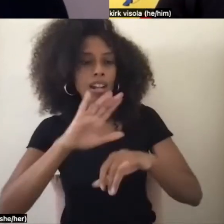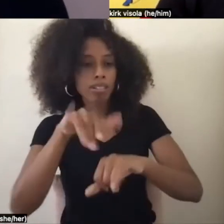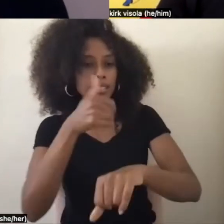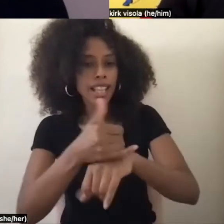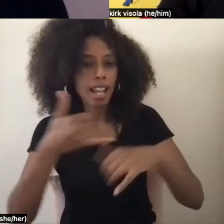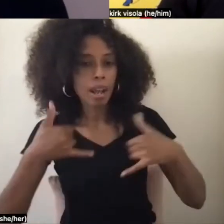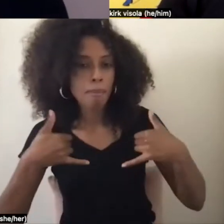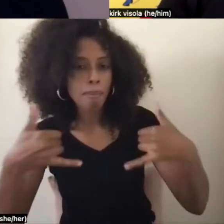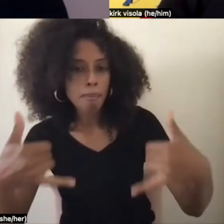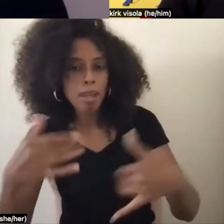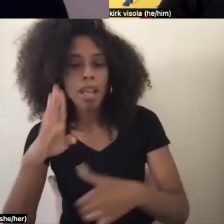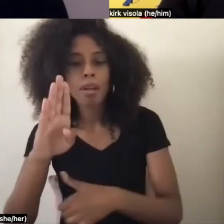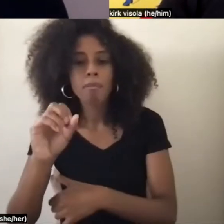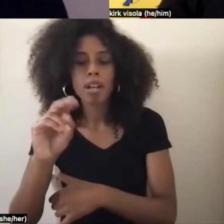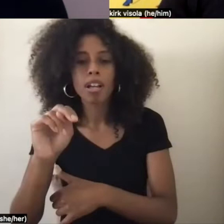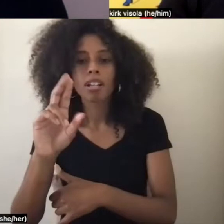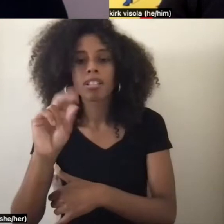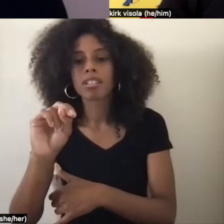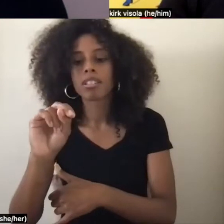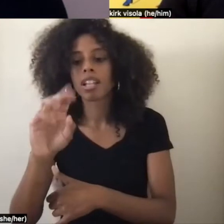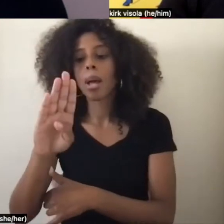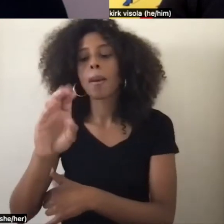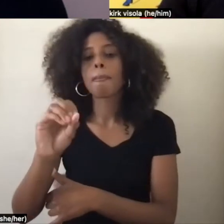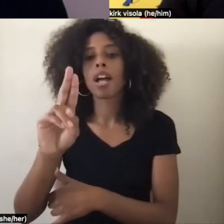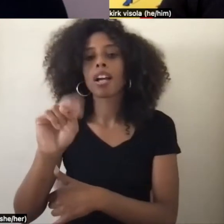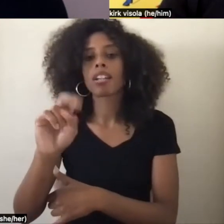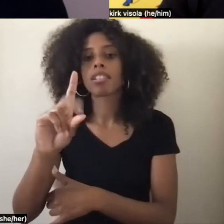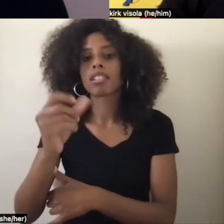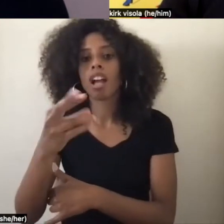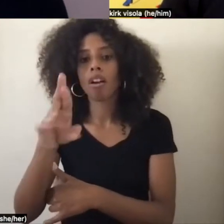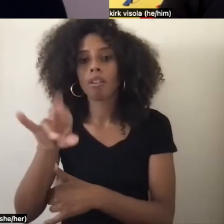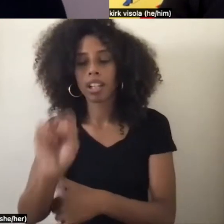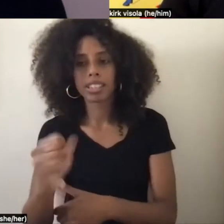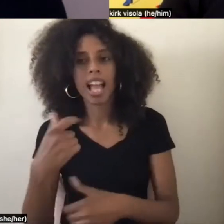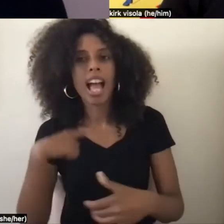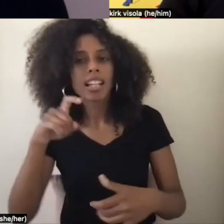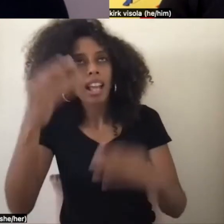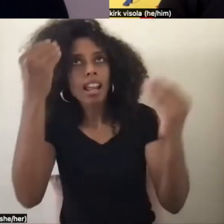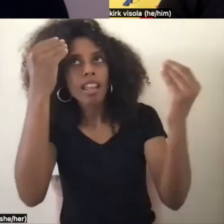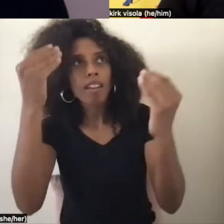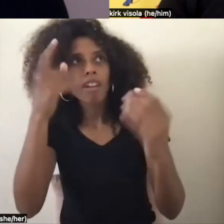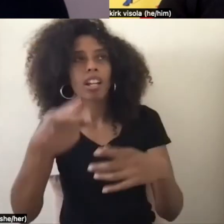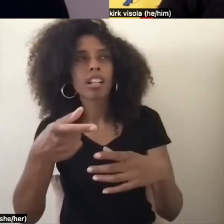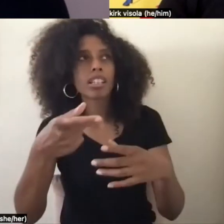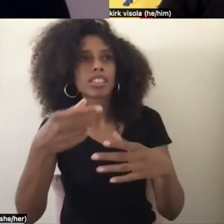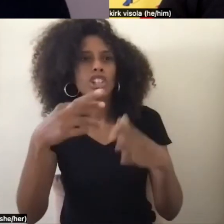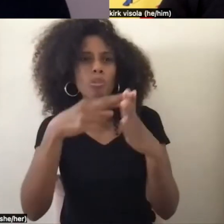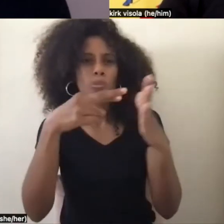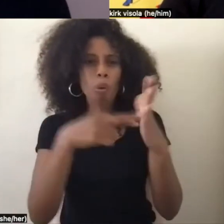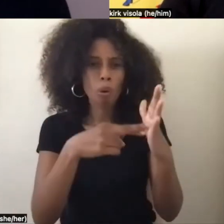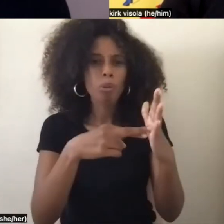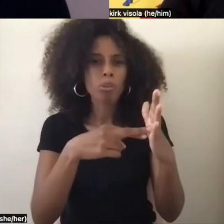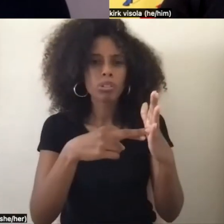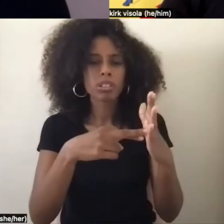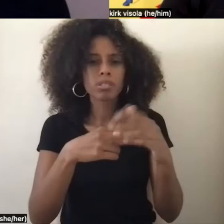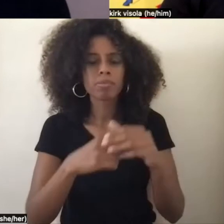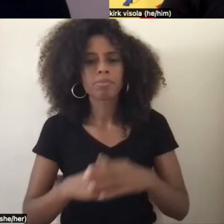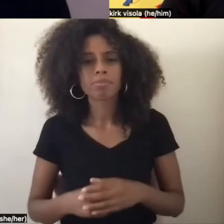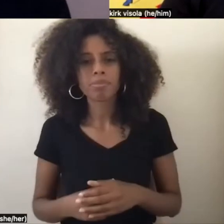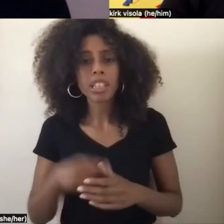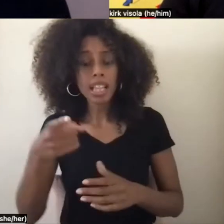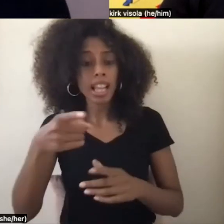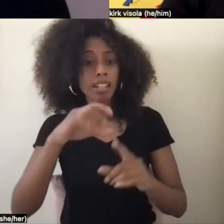me, that's I have to think of it in terms of rules and regulations. There are societal rules